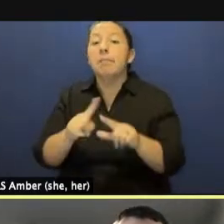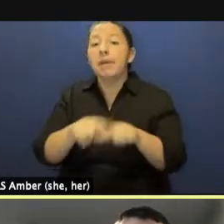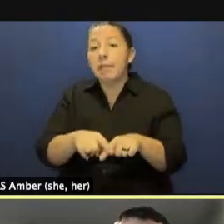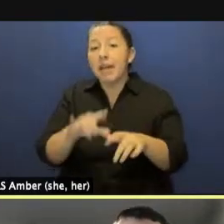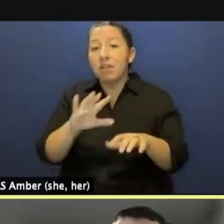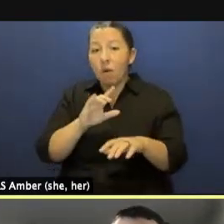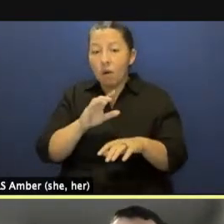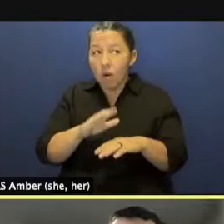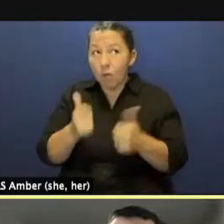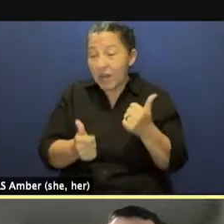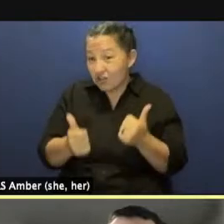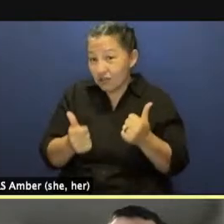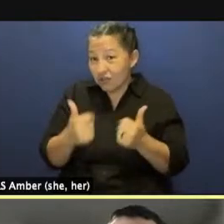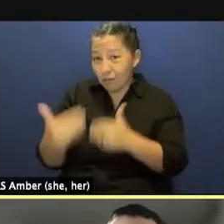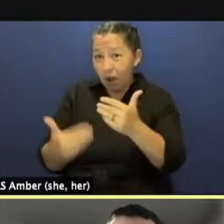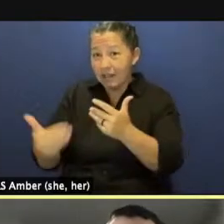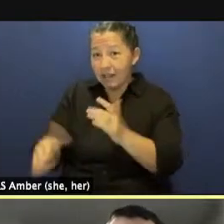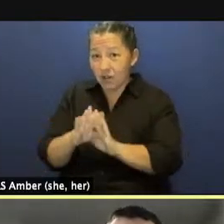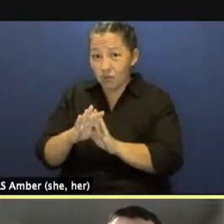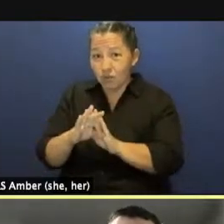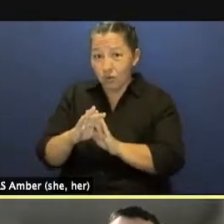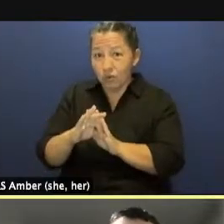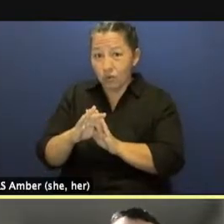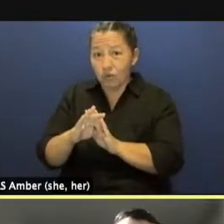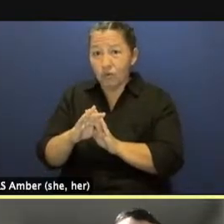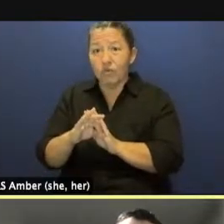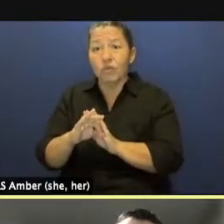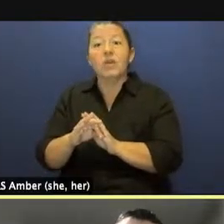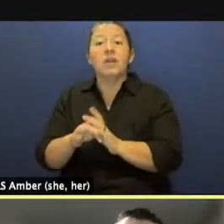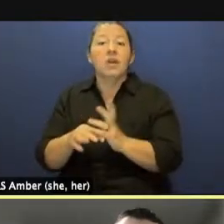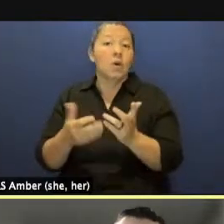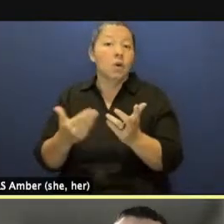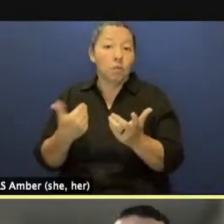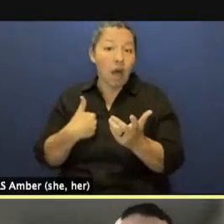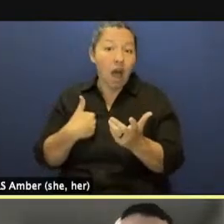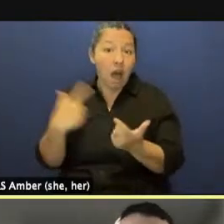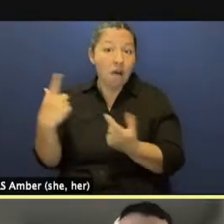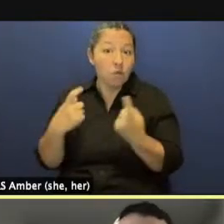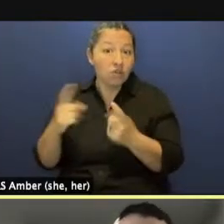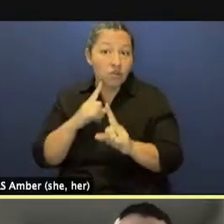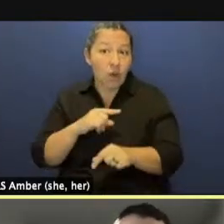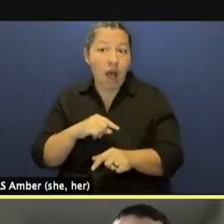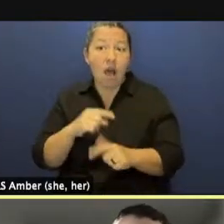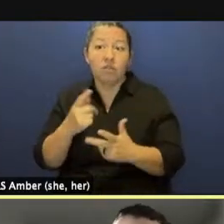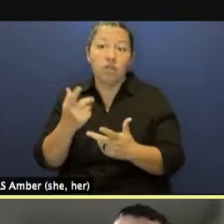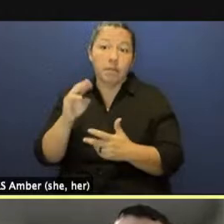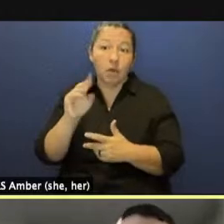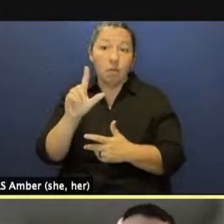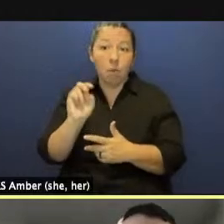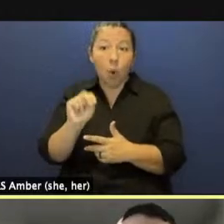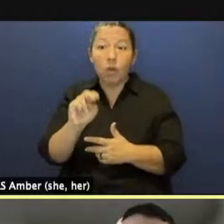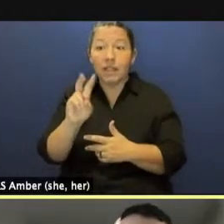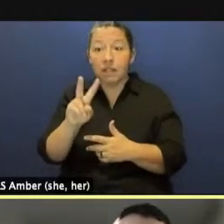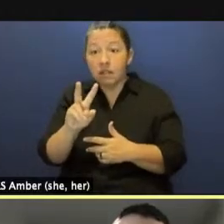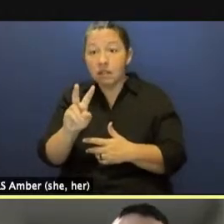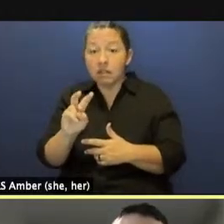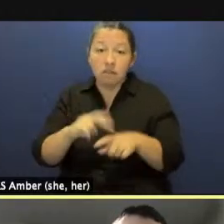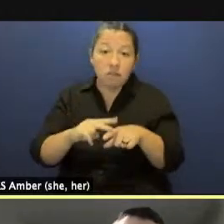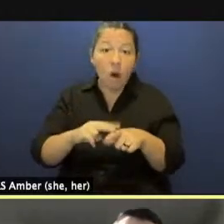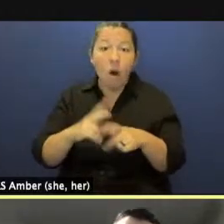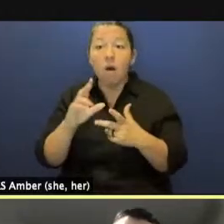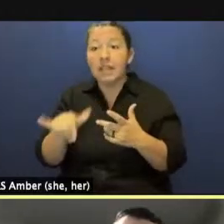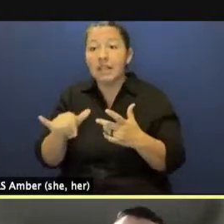chosen, we will have peculiar question to answer. If it's, for instance, the molten salt electrolysis process, regarding salt losses, regarding